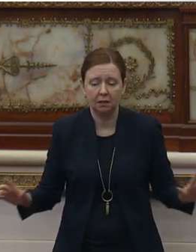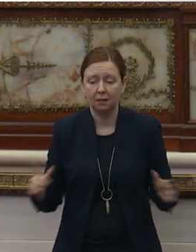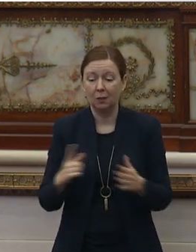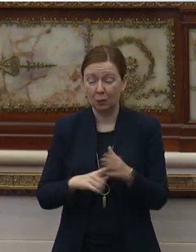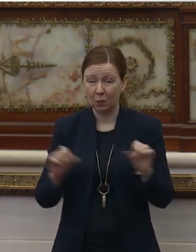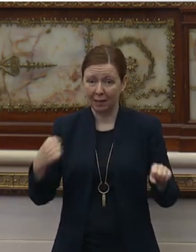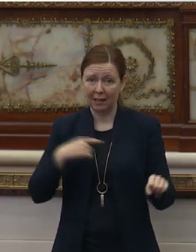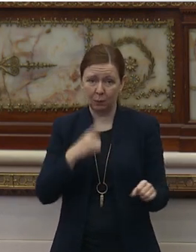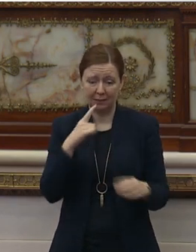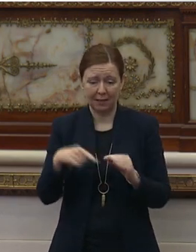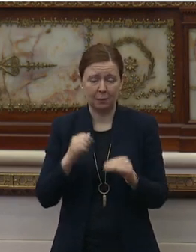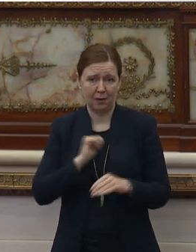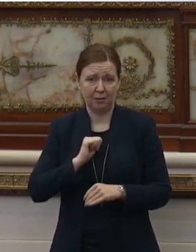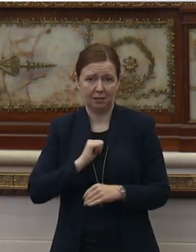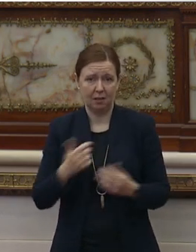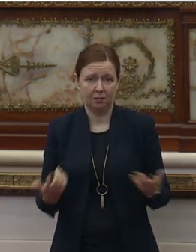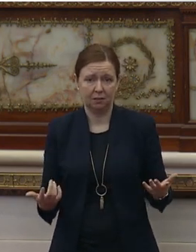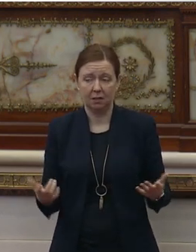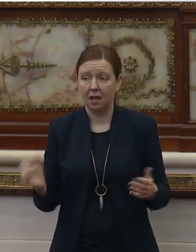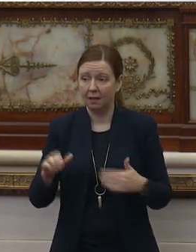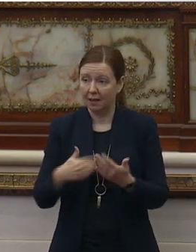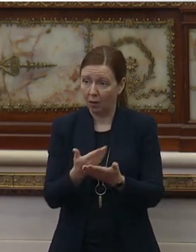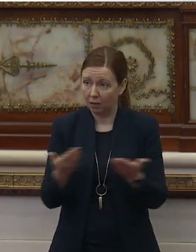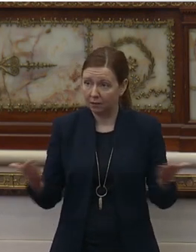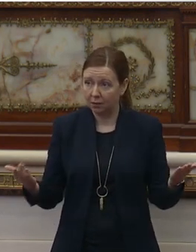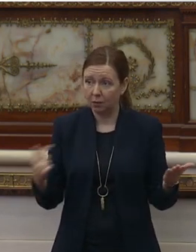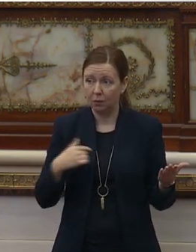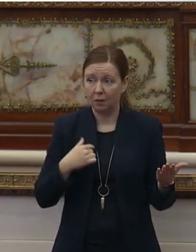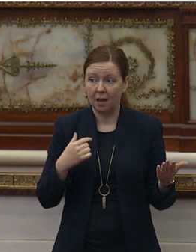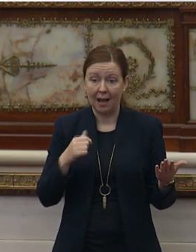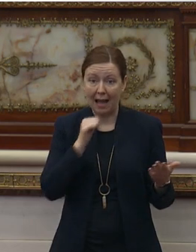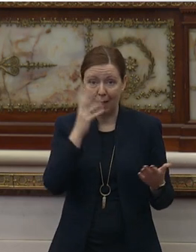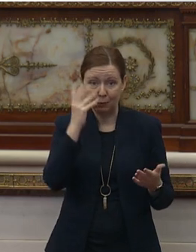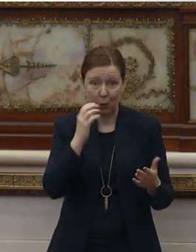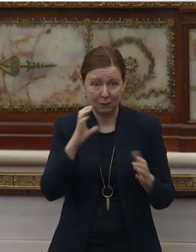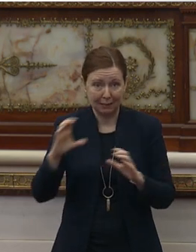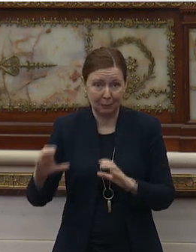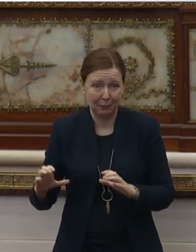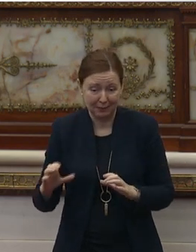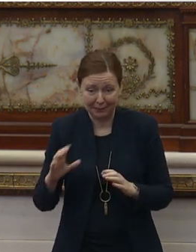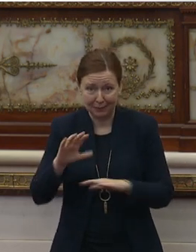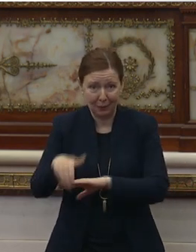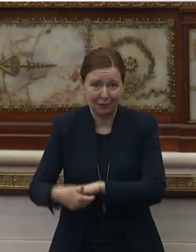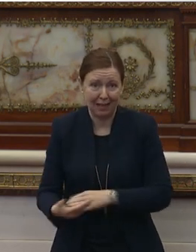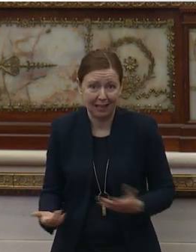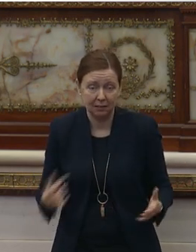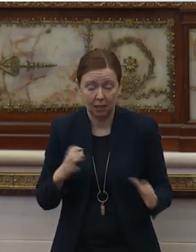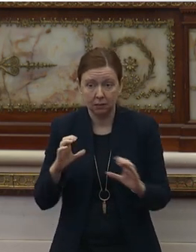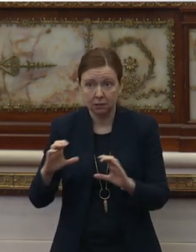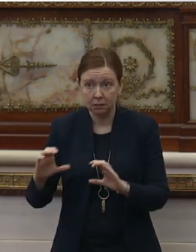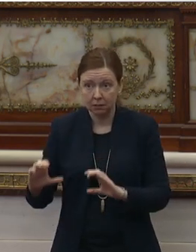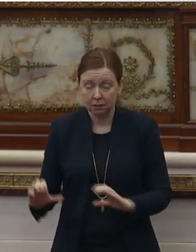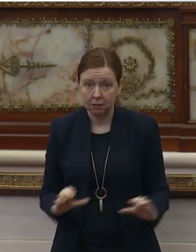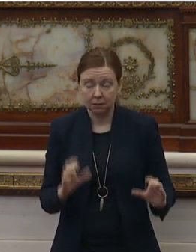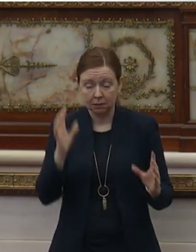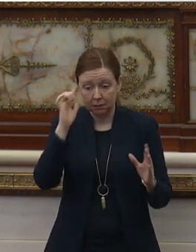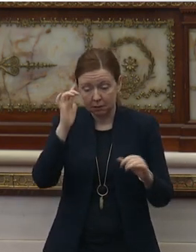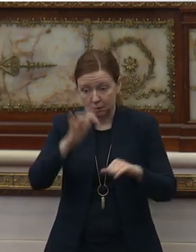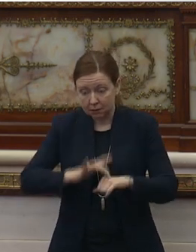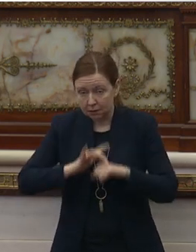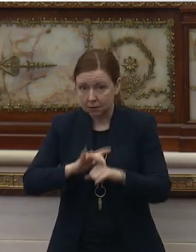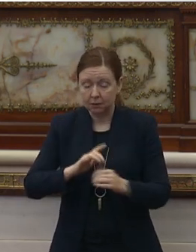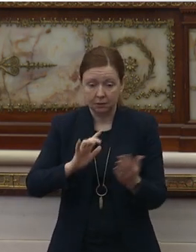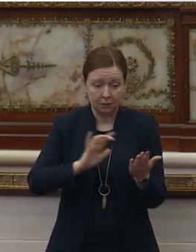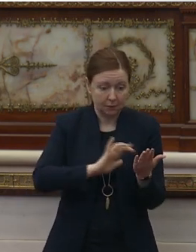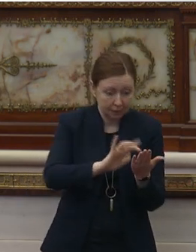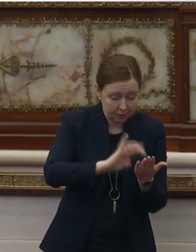be able to say? And like all of you, I don't sleep well at night at all. I stay up all the time scrolling